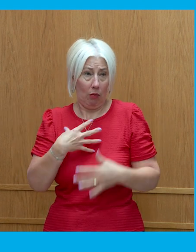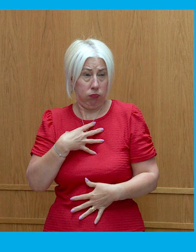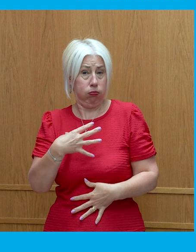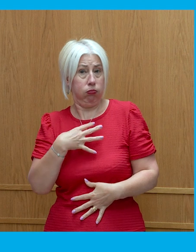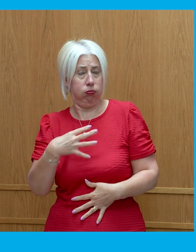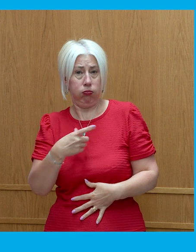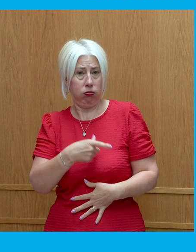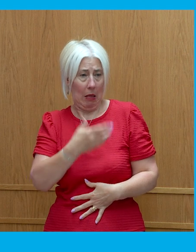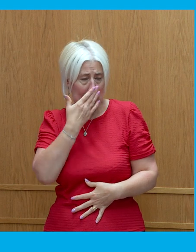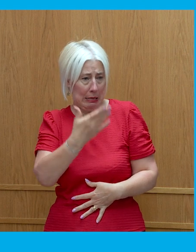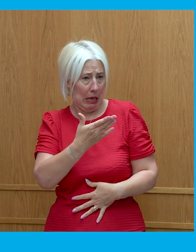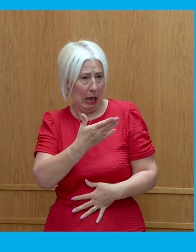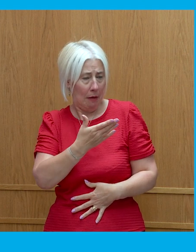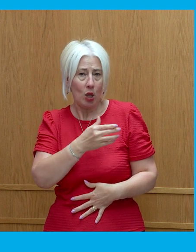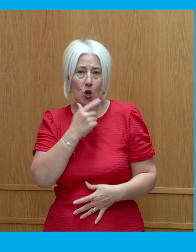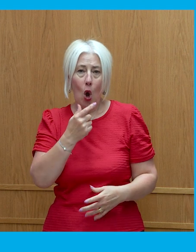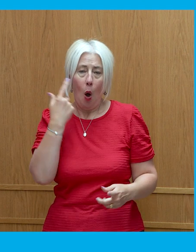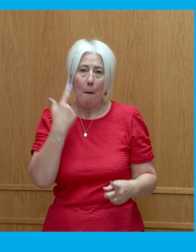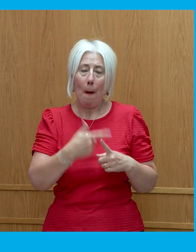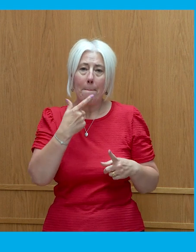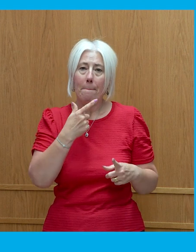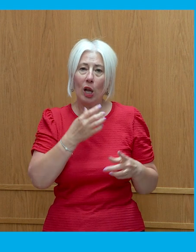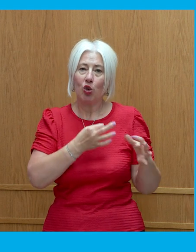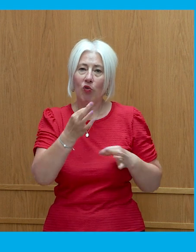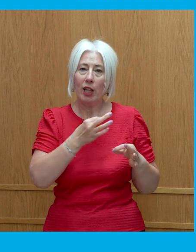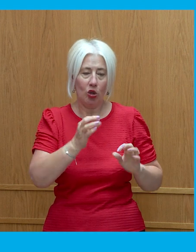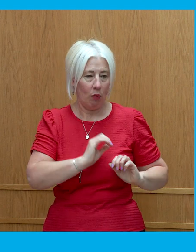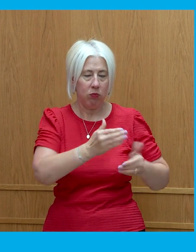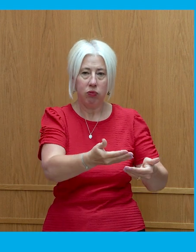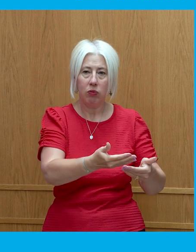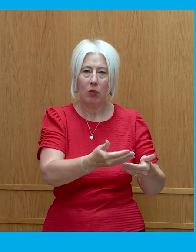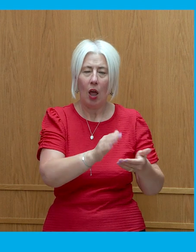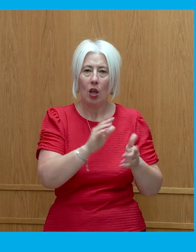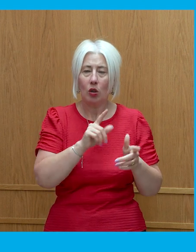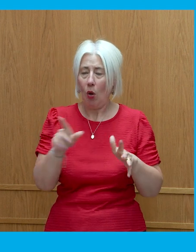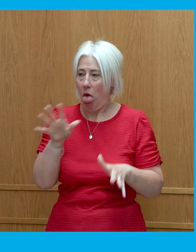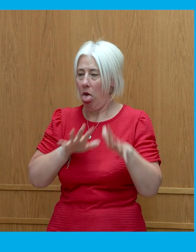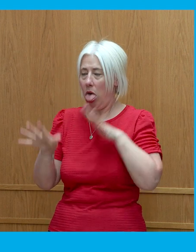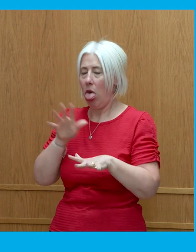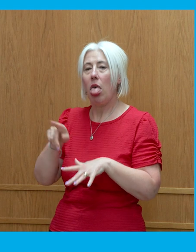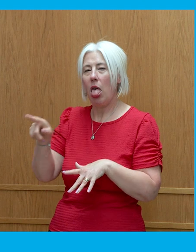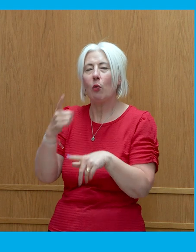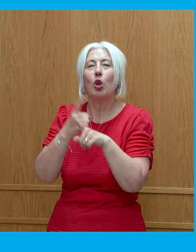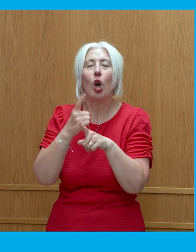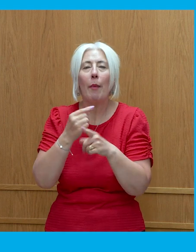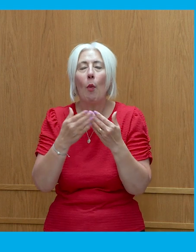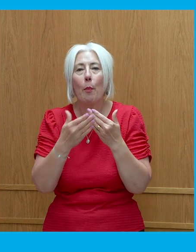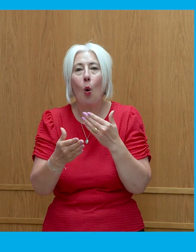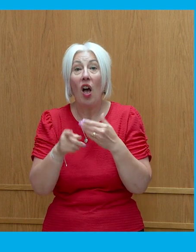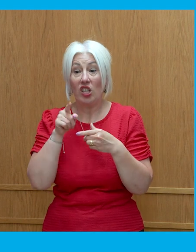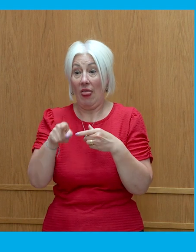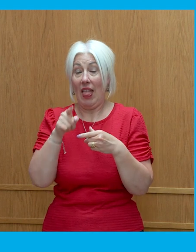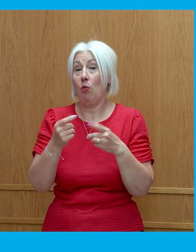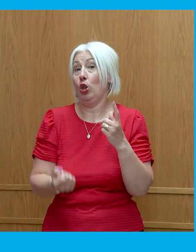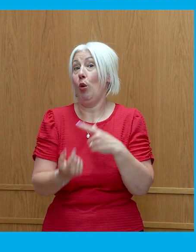they didn't appear to have a much crisper strategy to define Harris quickly. And we're going to talk a lot more about that, because I think that's the